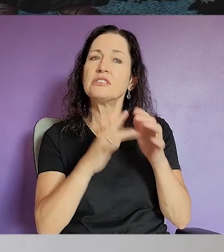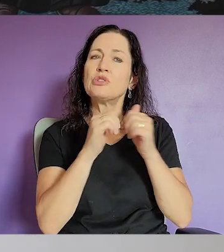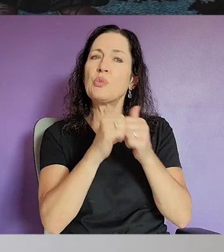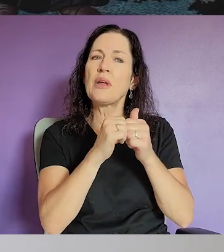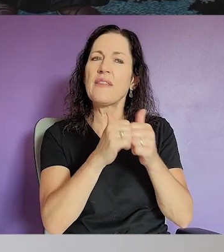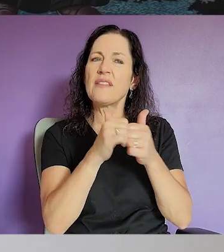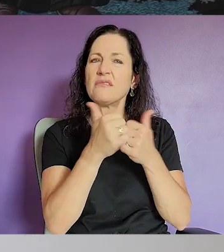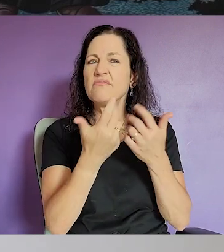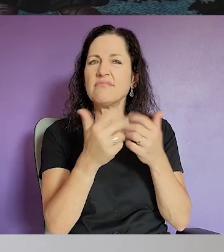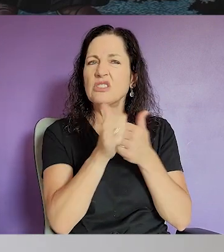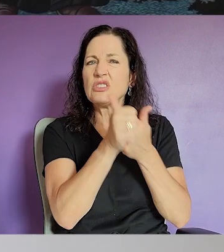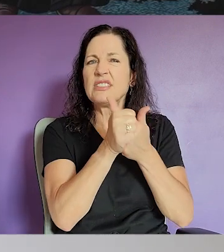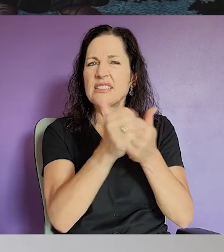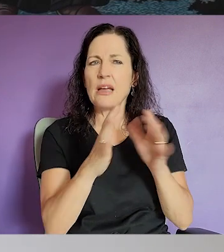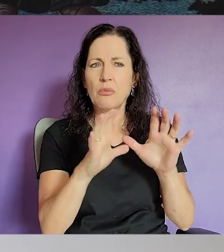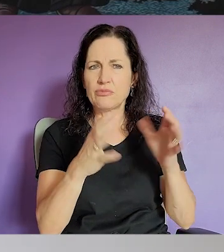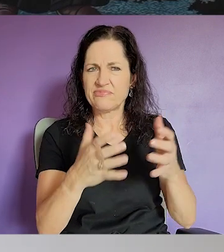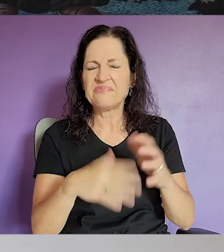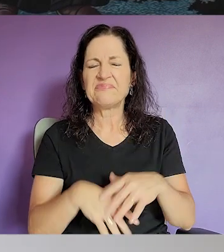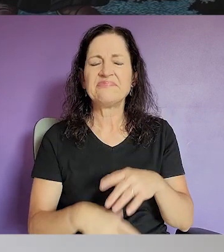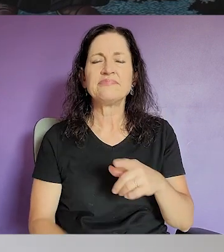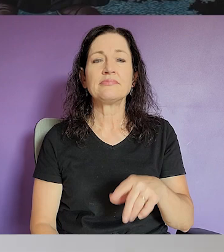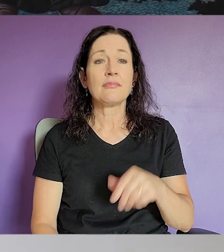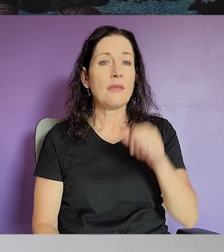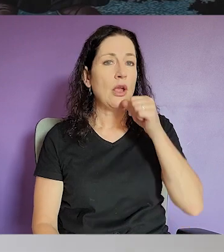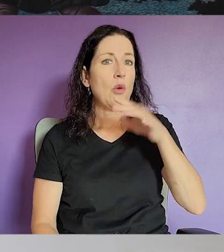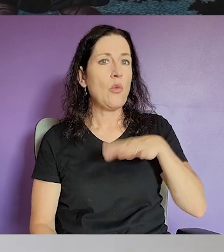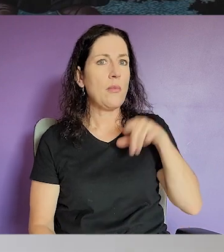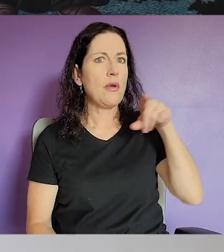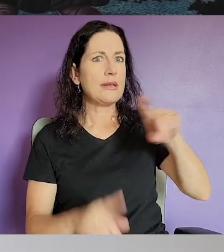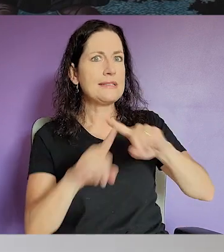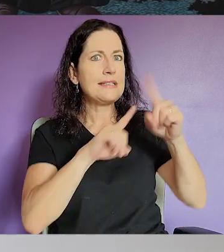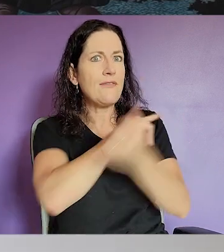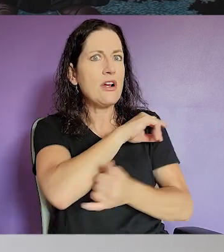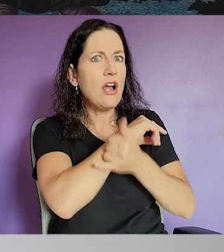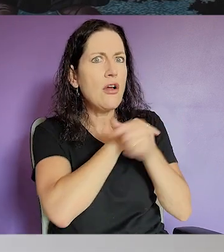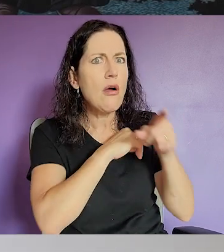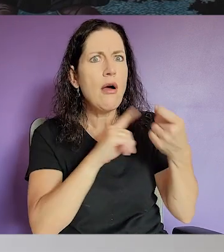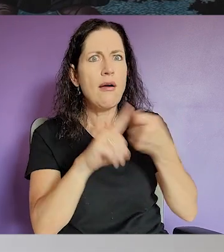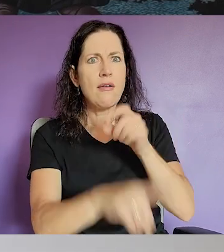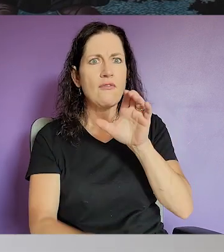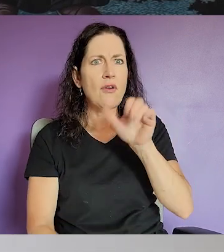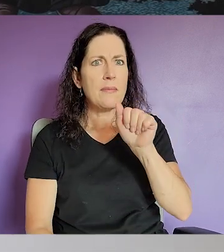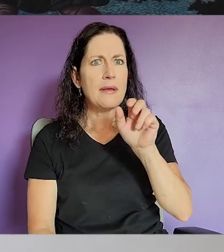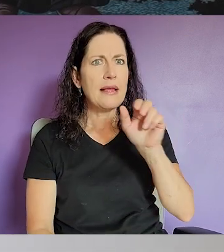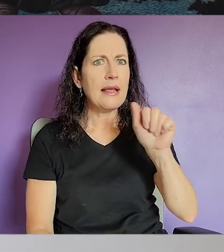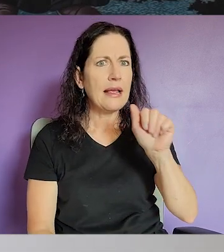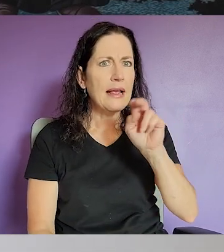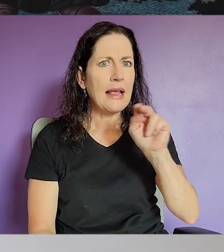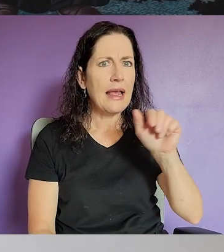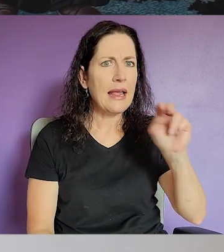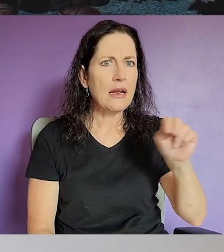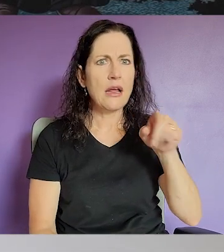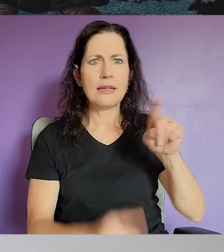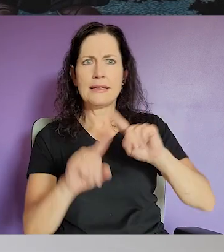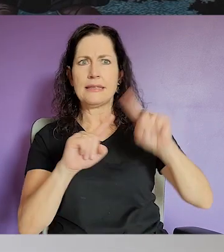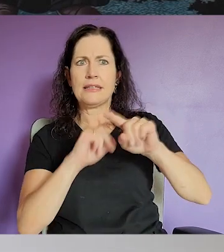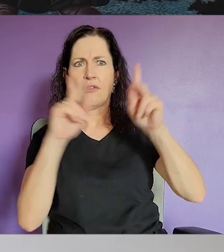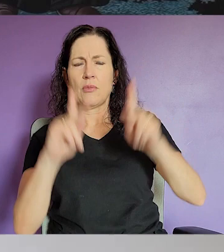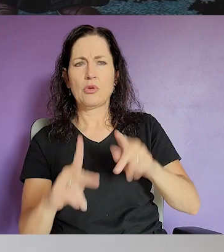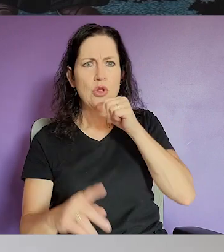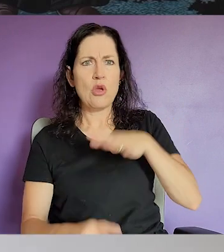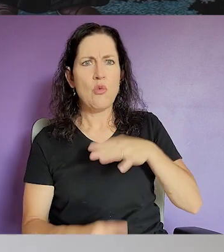his disciples, and there's a woman, a foreigner, a Canaanite, a different